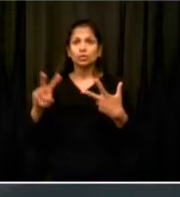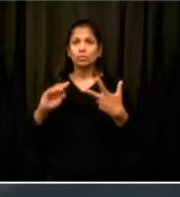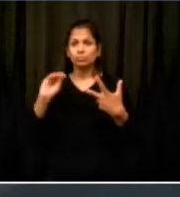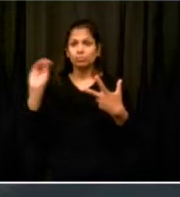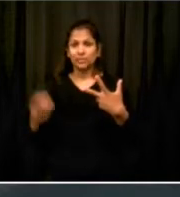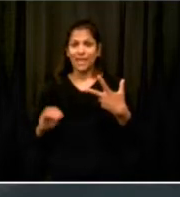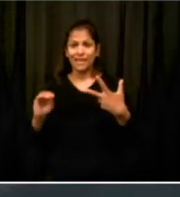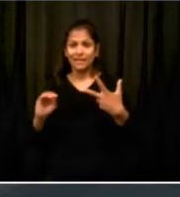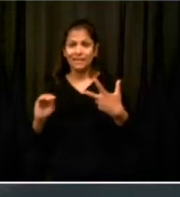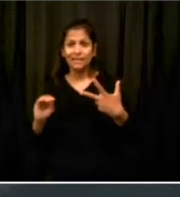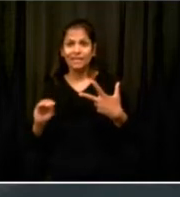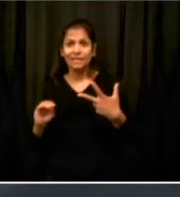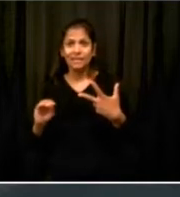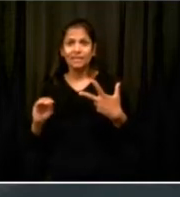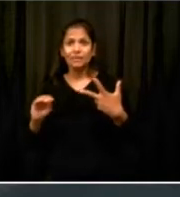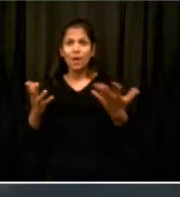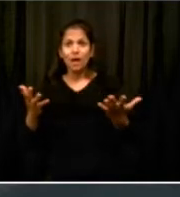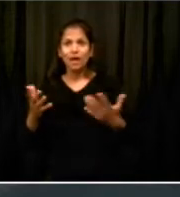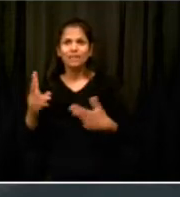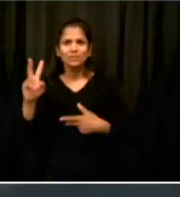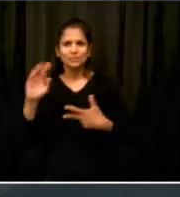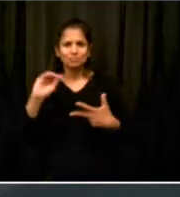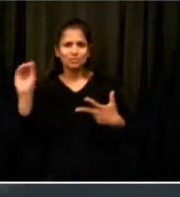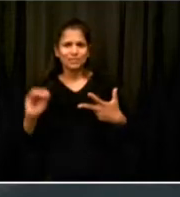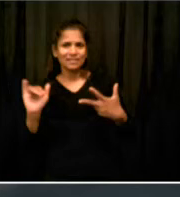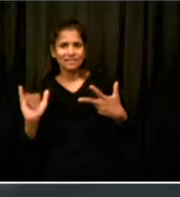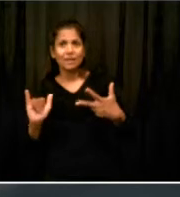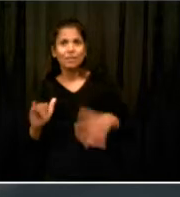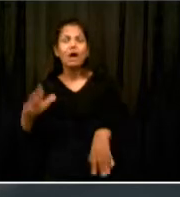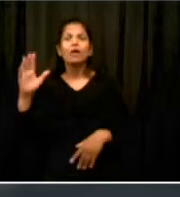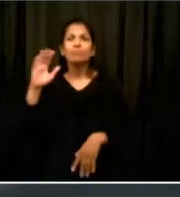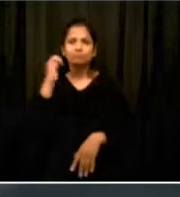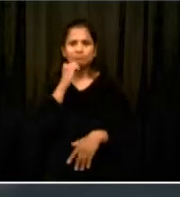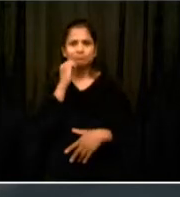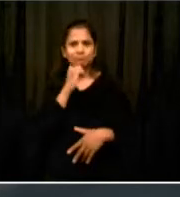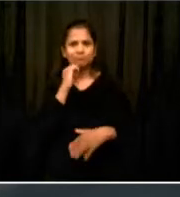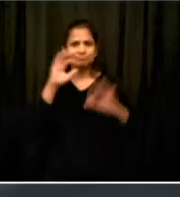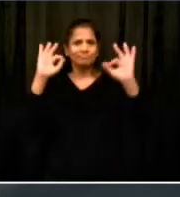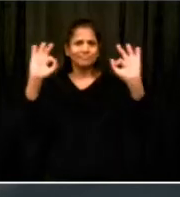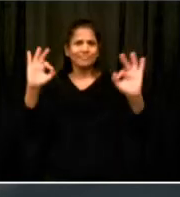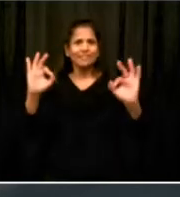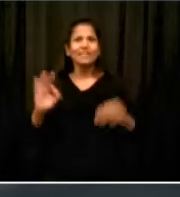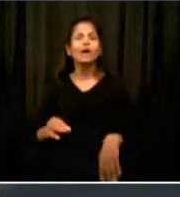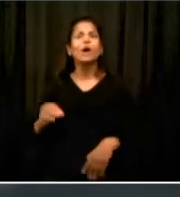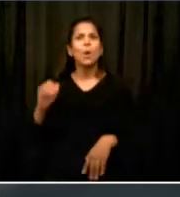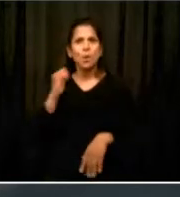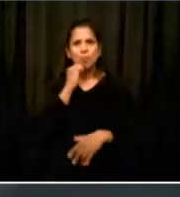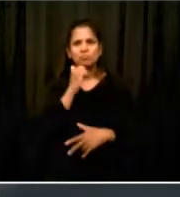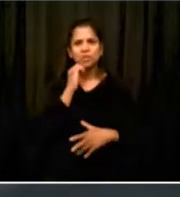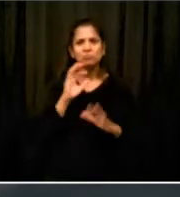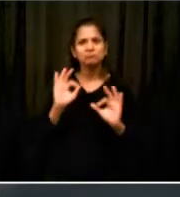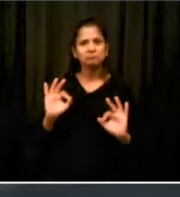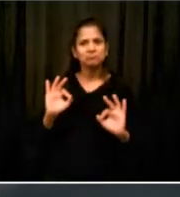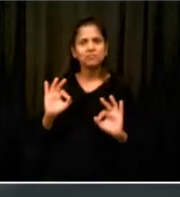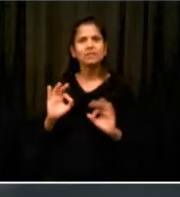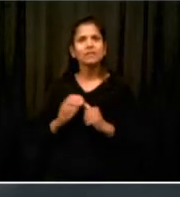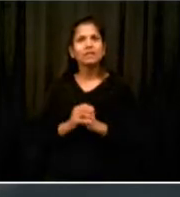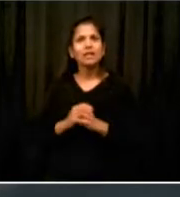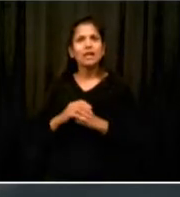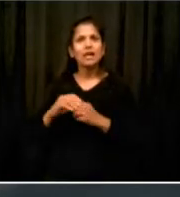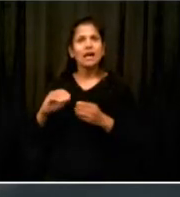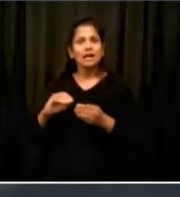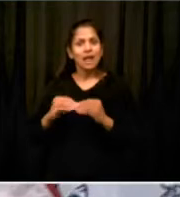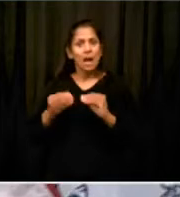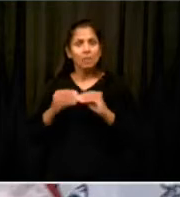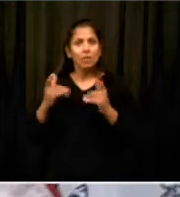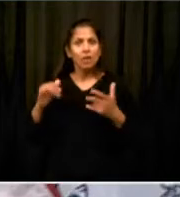15%. Today, again, 2%. That's been our number generally for many, many weeks, and that's a very good number.